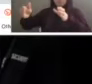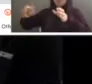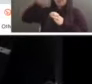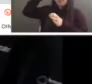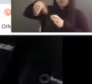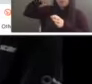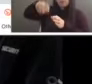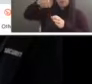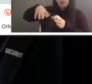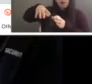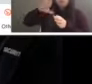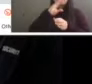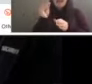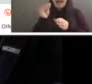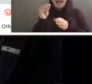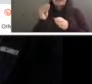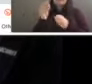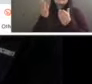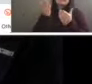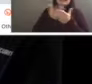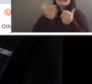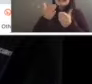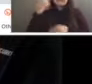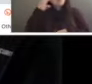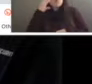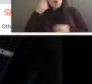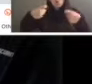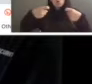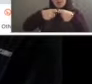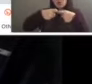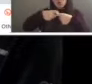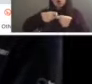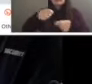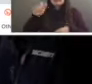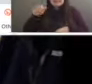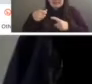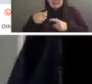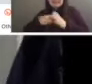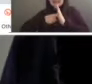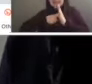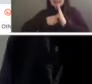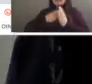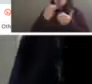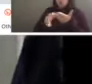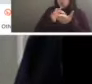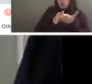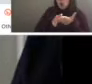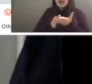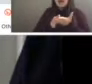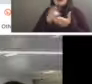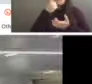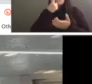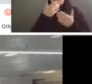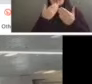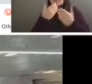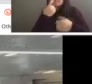place any loose items like phones, electronic devices, keys, coins and any other metallic items into this tray.